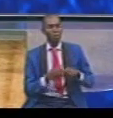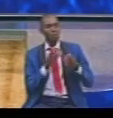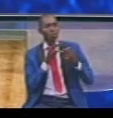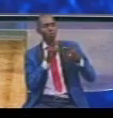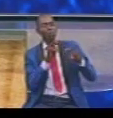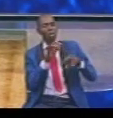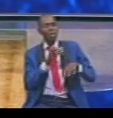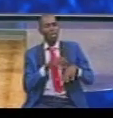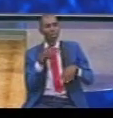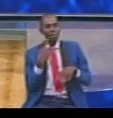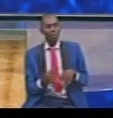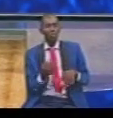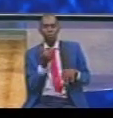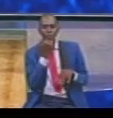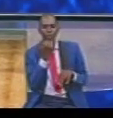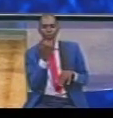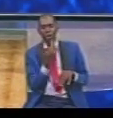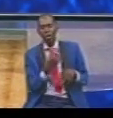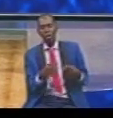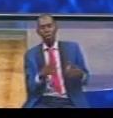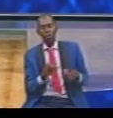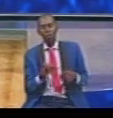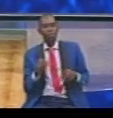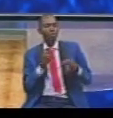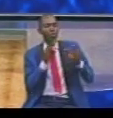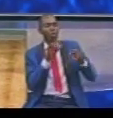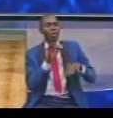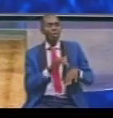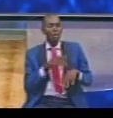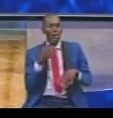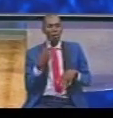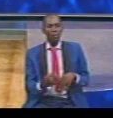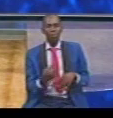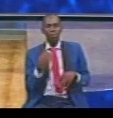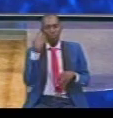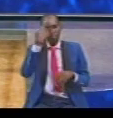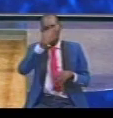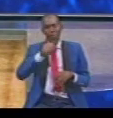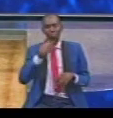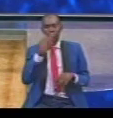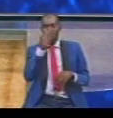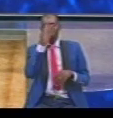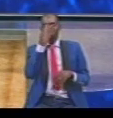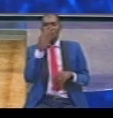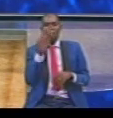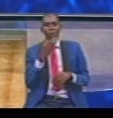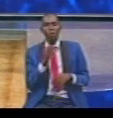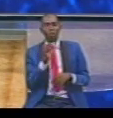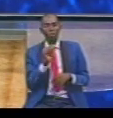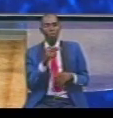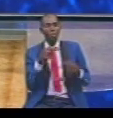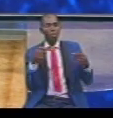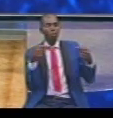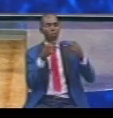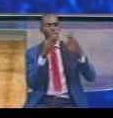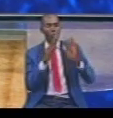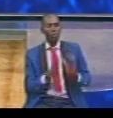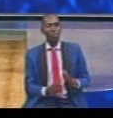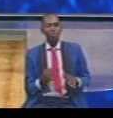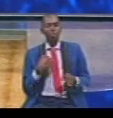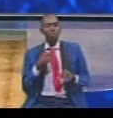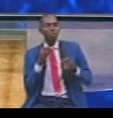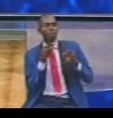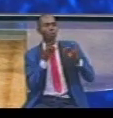contrary circumstances, too much at the frowning face of an opposer. We look